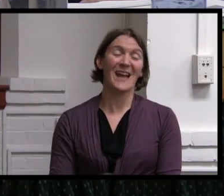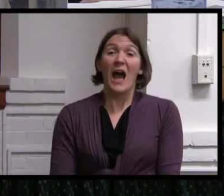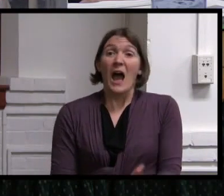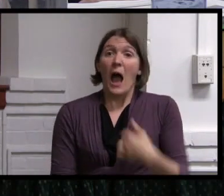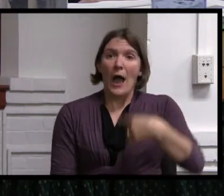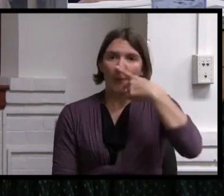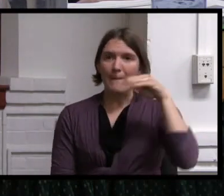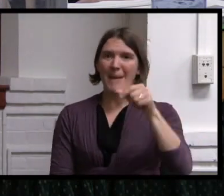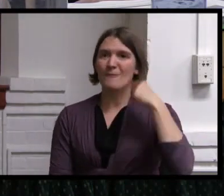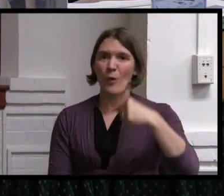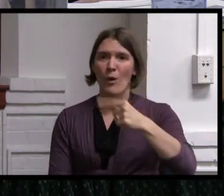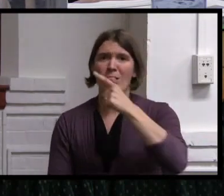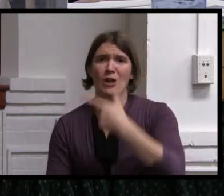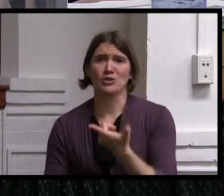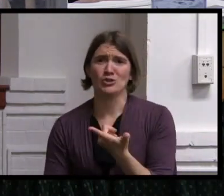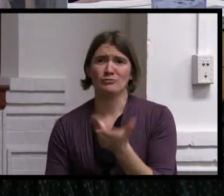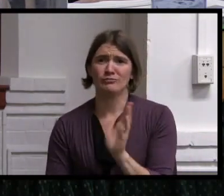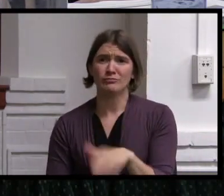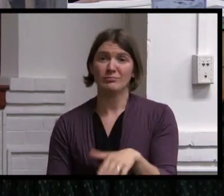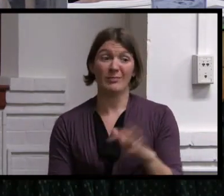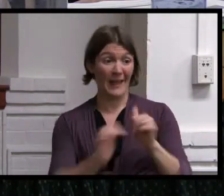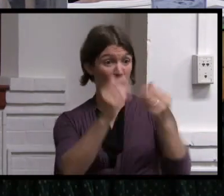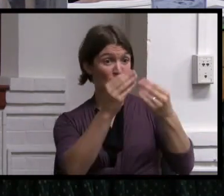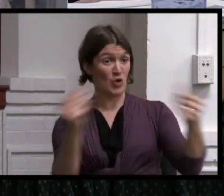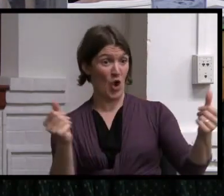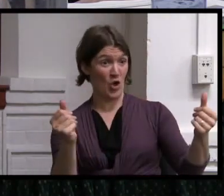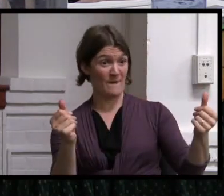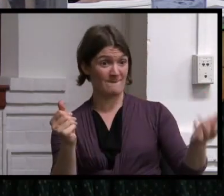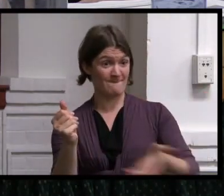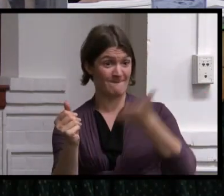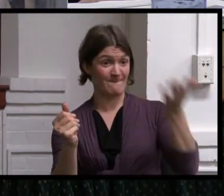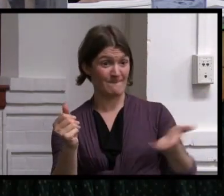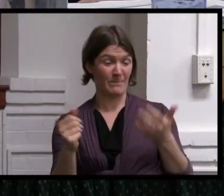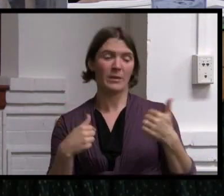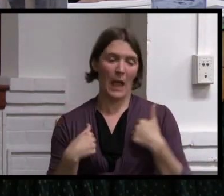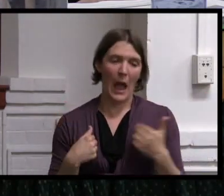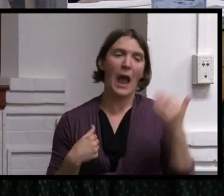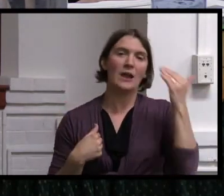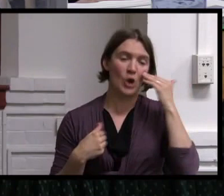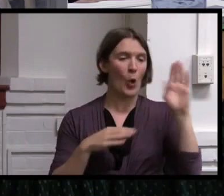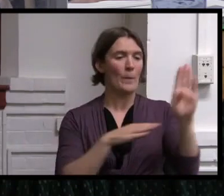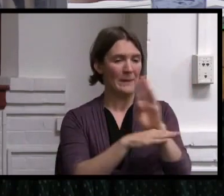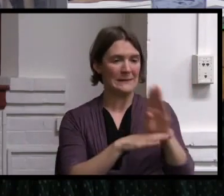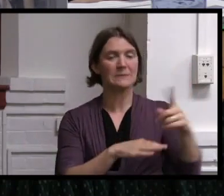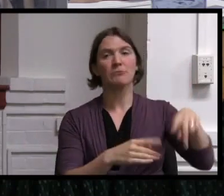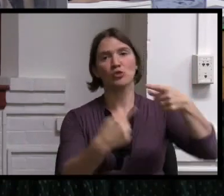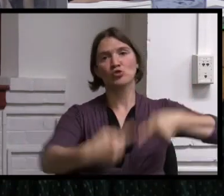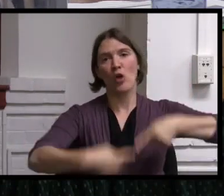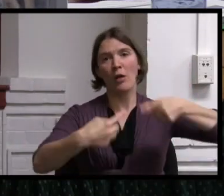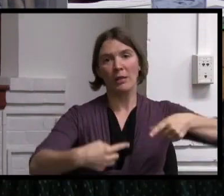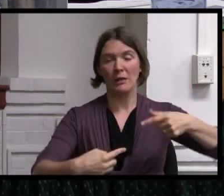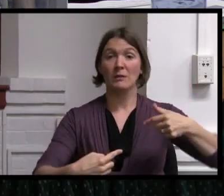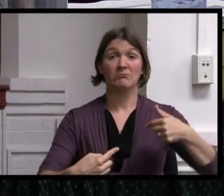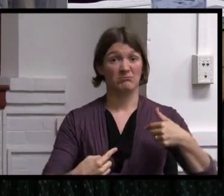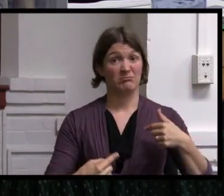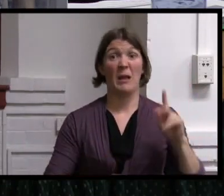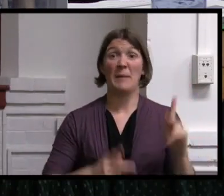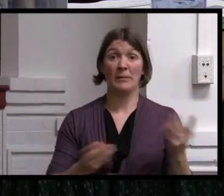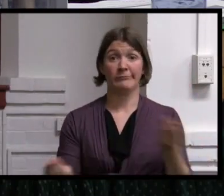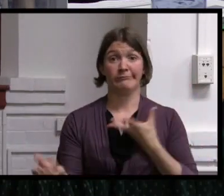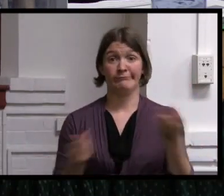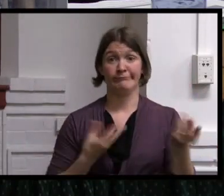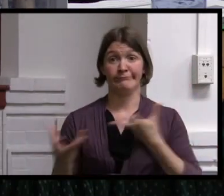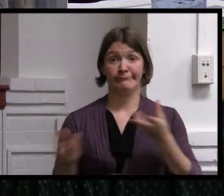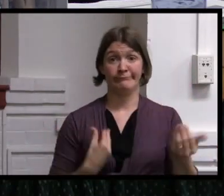I don't really know how to solve it from the perspective of we need to, you know, I know that merchants are struggling because I hear it from